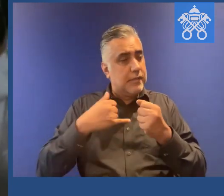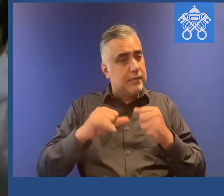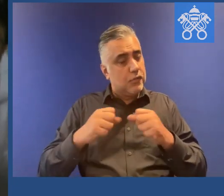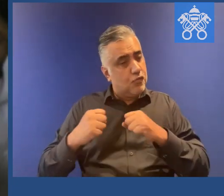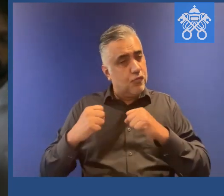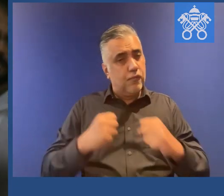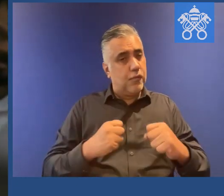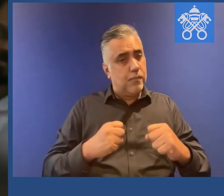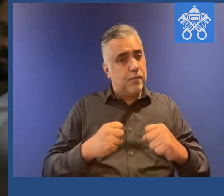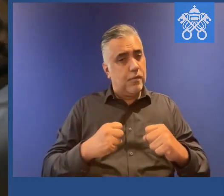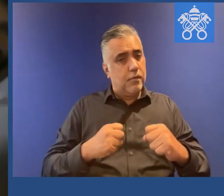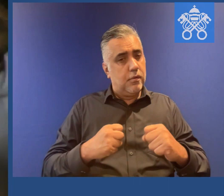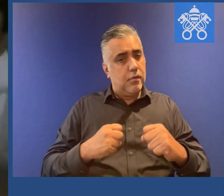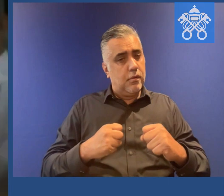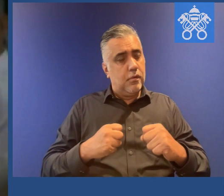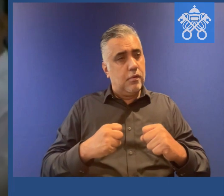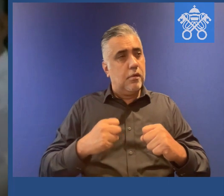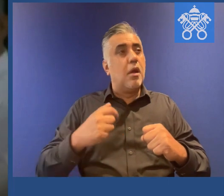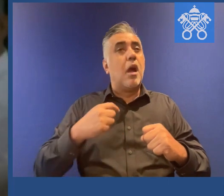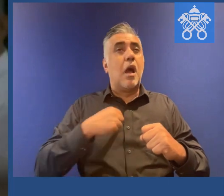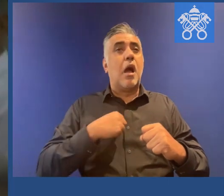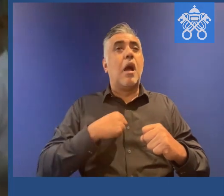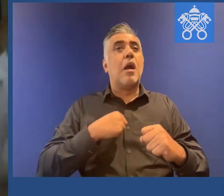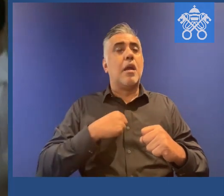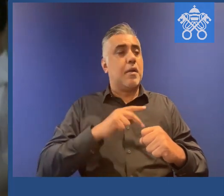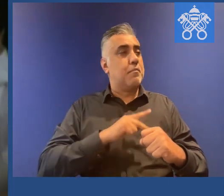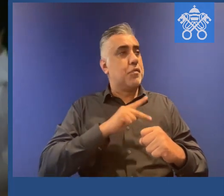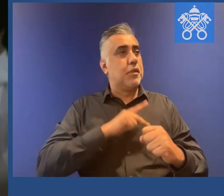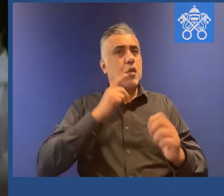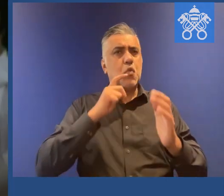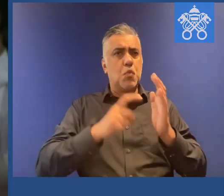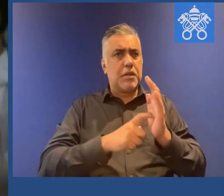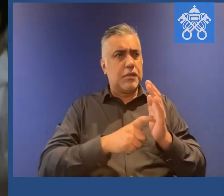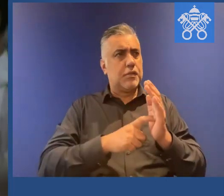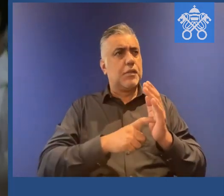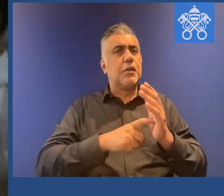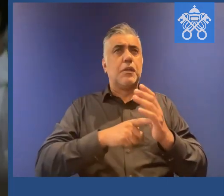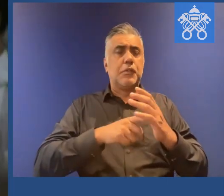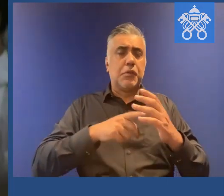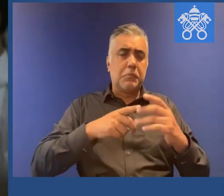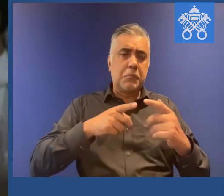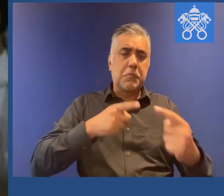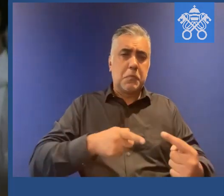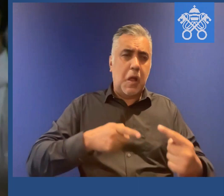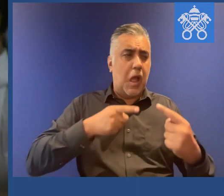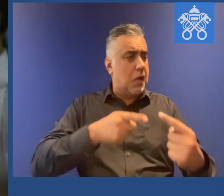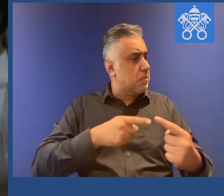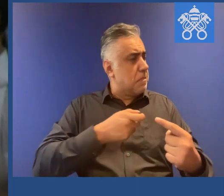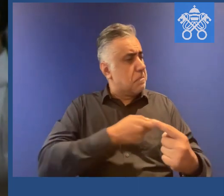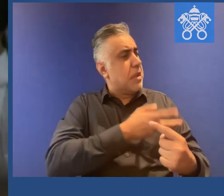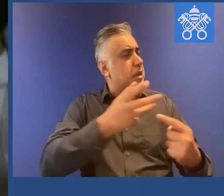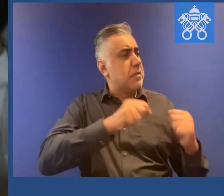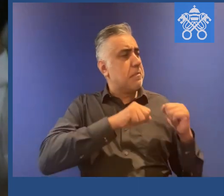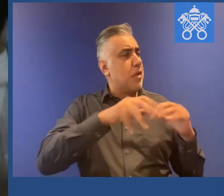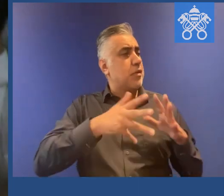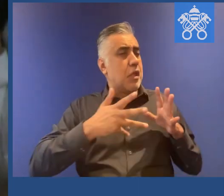firm. I have personally witnessed the trials faced by many migrants who